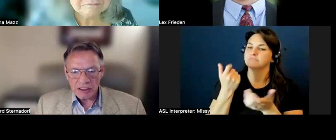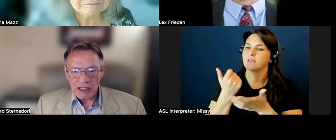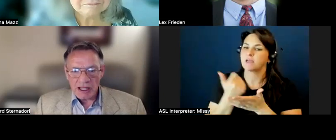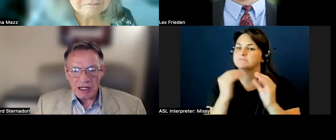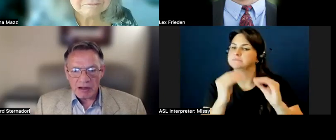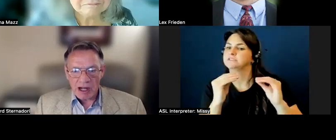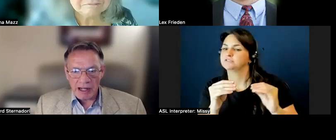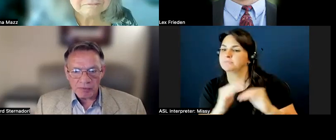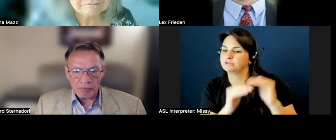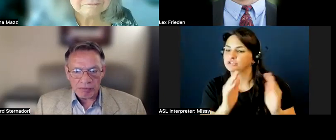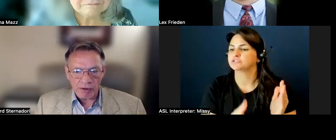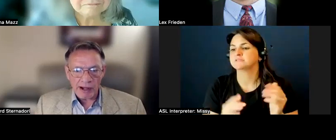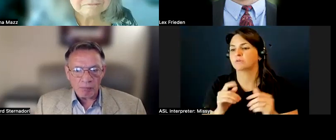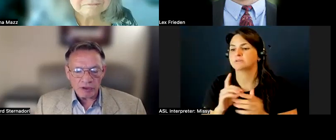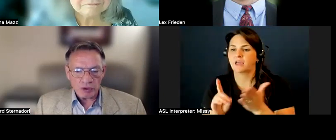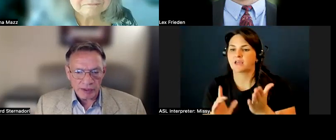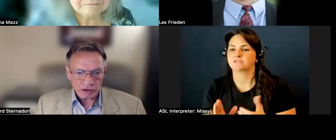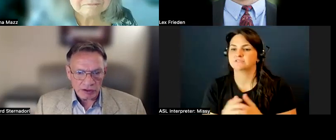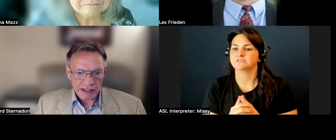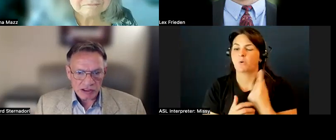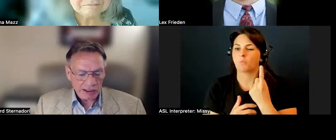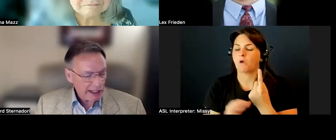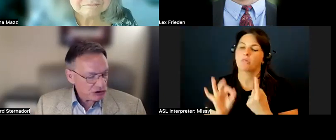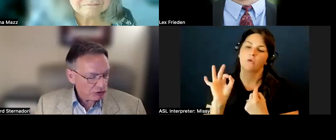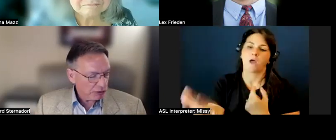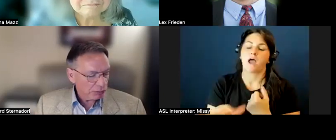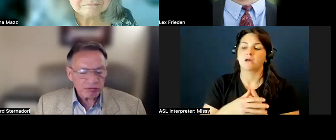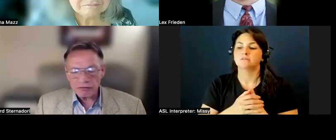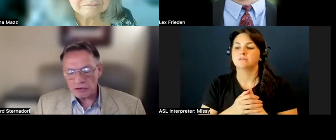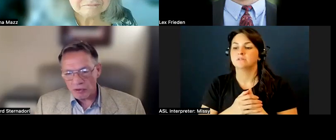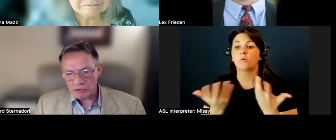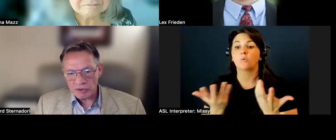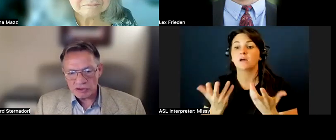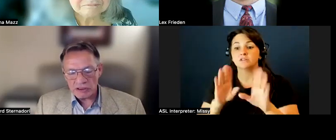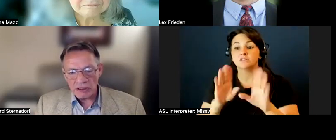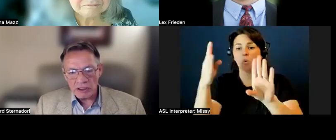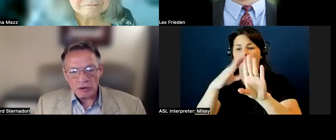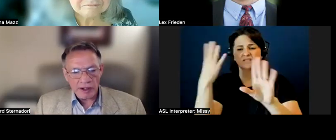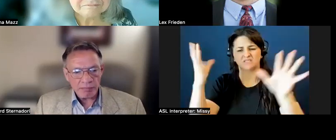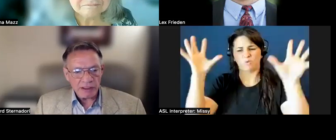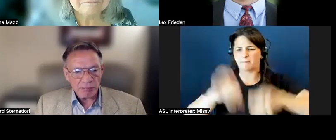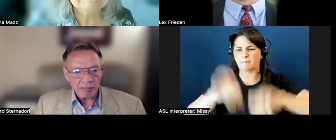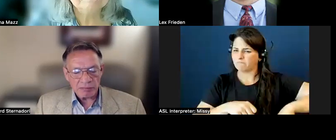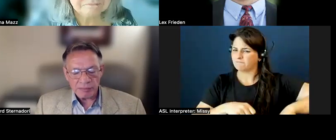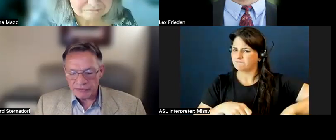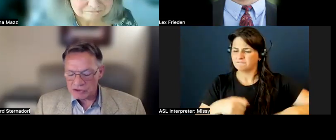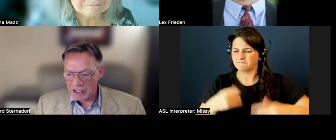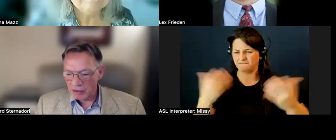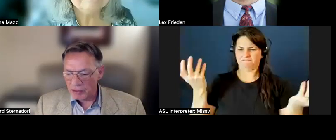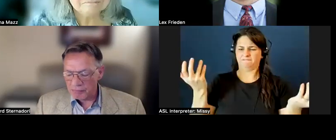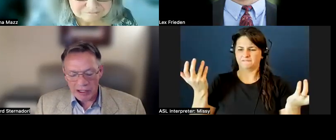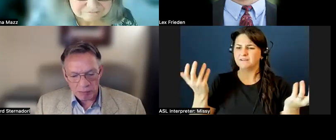designers. I will throw out one quick strategy, and that is the removal of doors. We see quite a bit in public